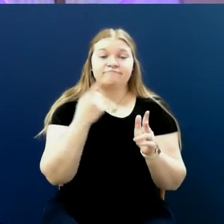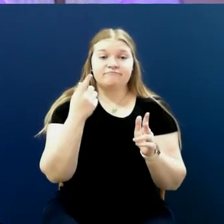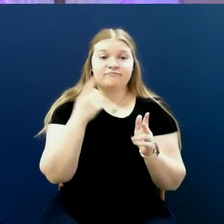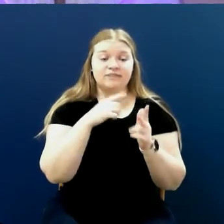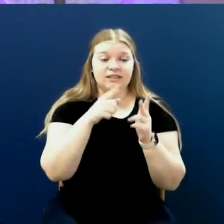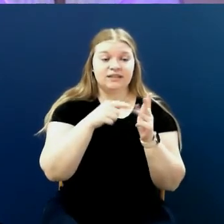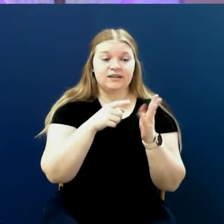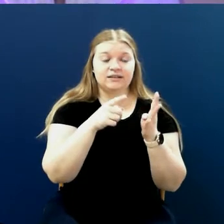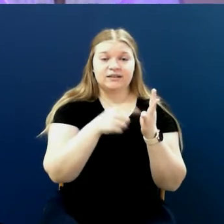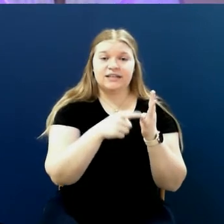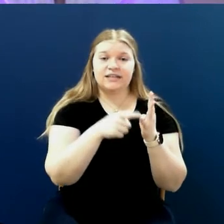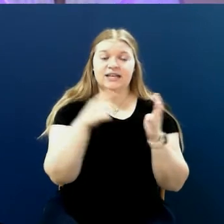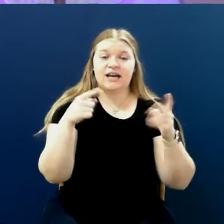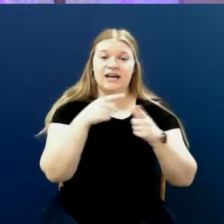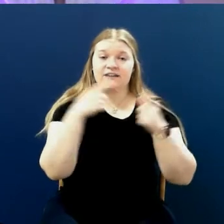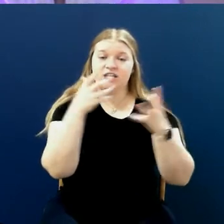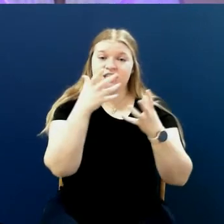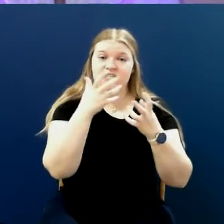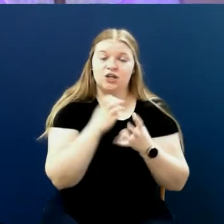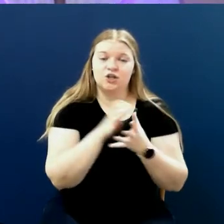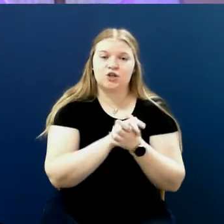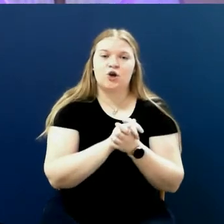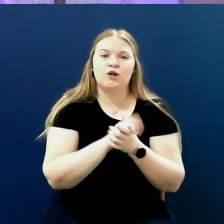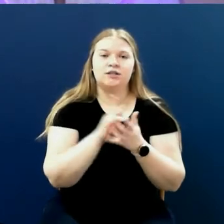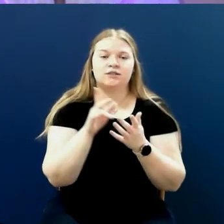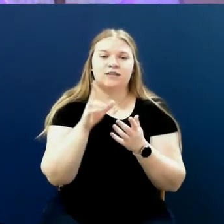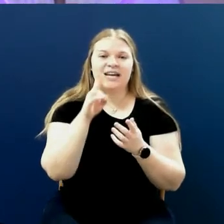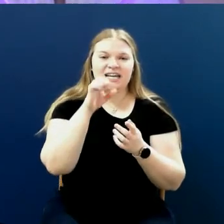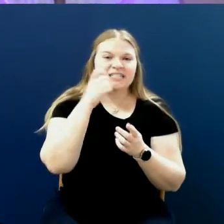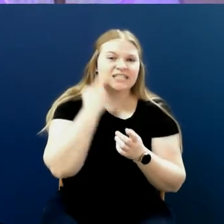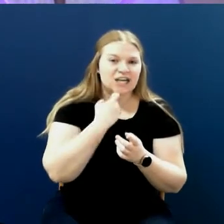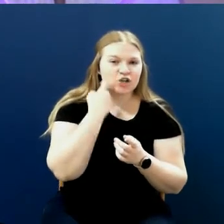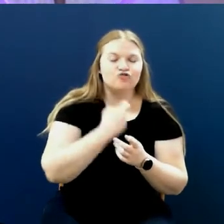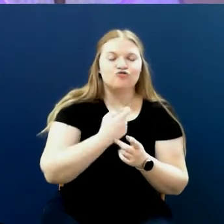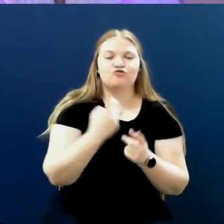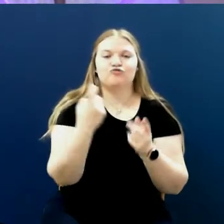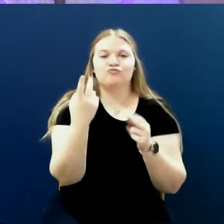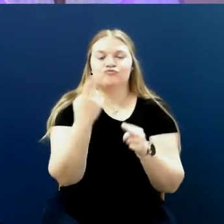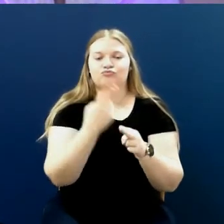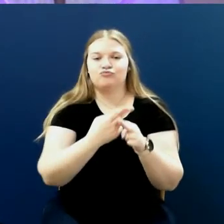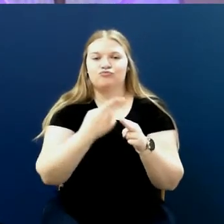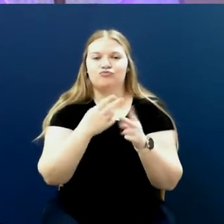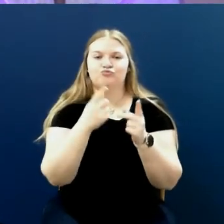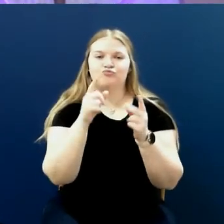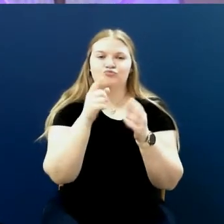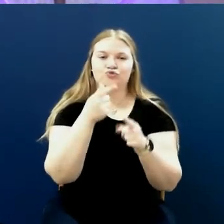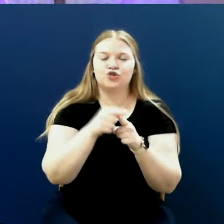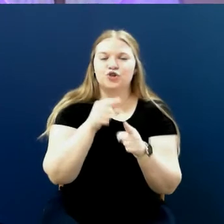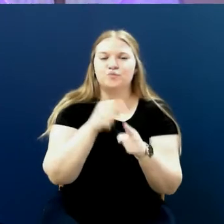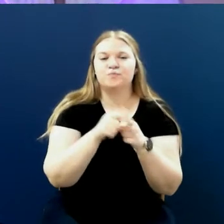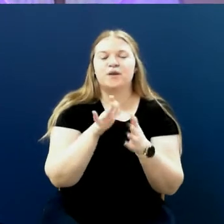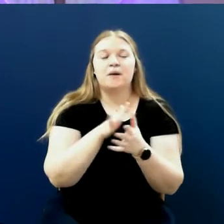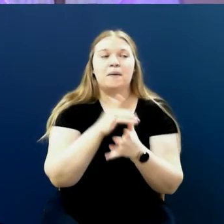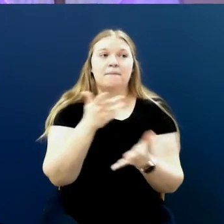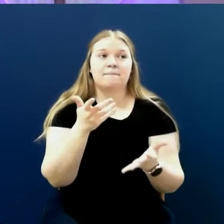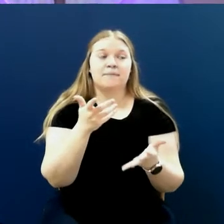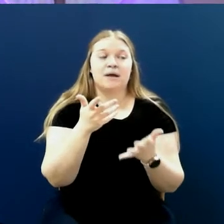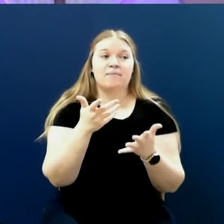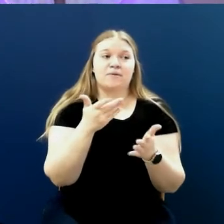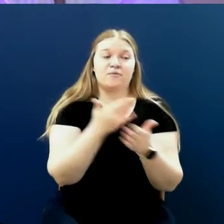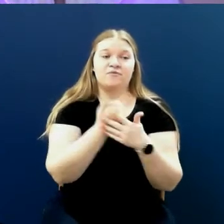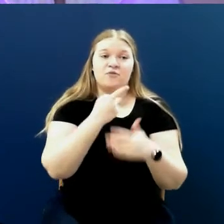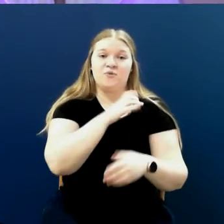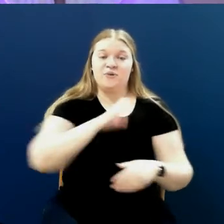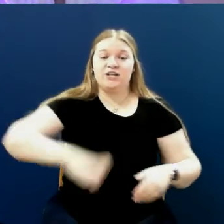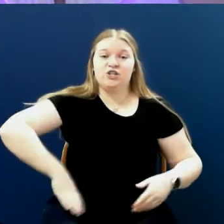evil desires. These are all sexual terms. Maybe your life before Christ was ruled by sexual